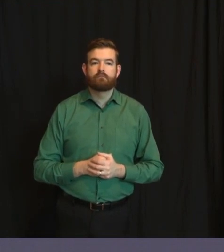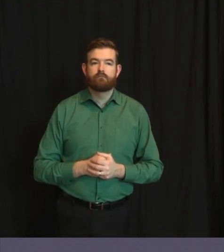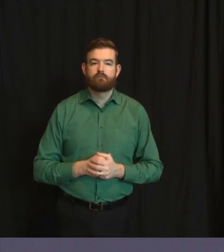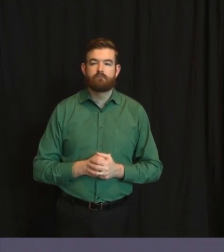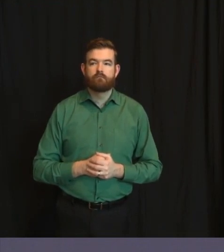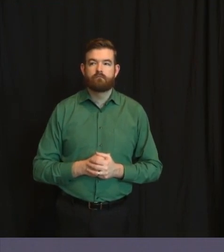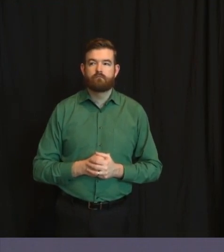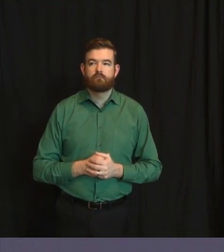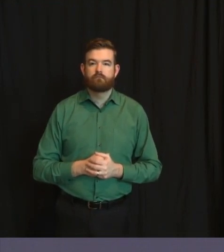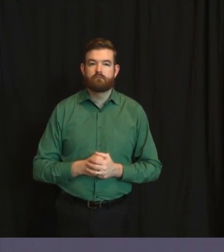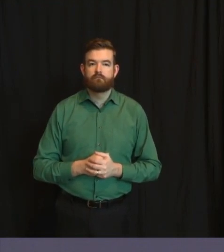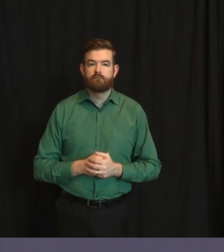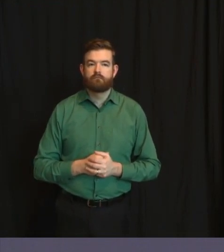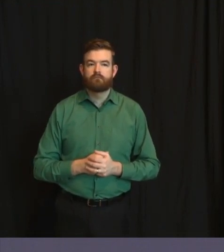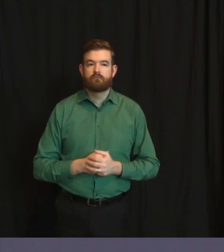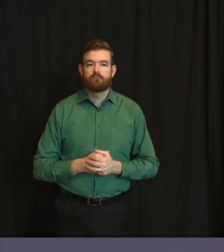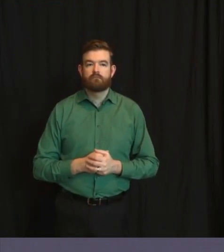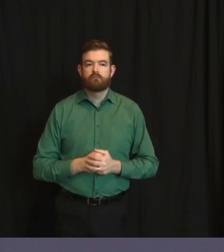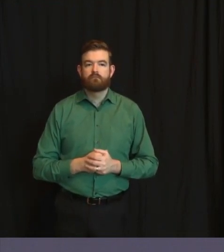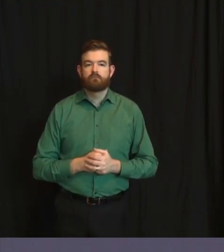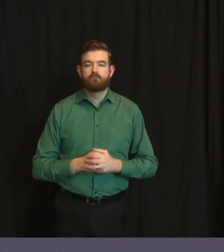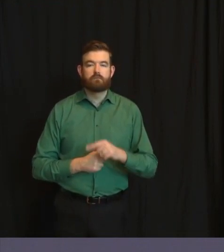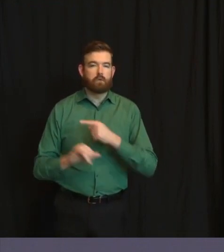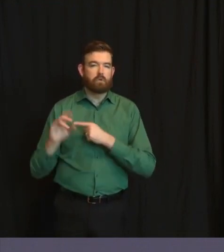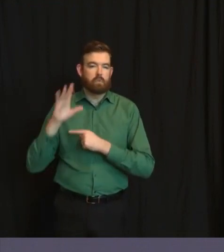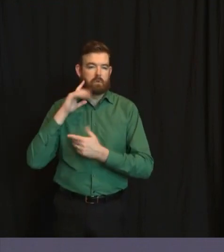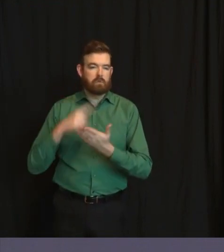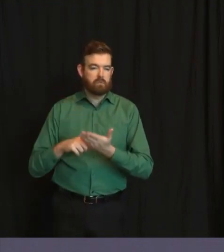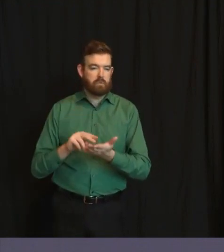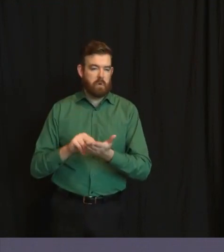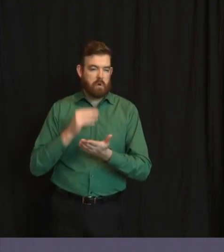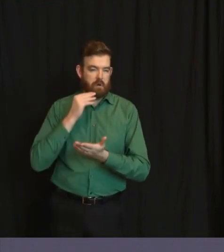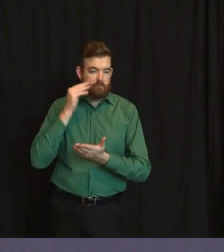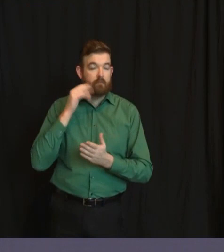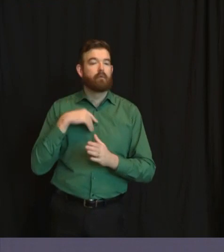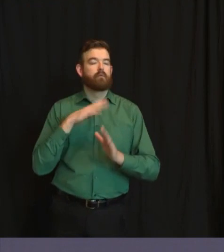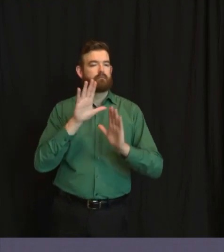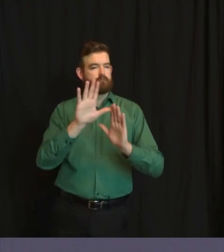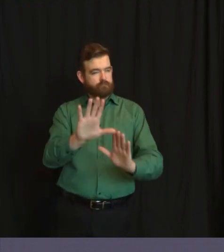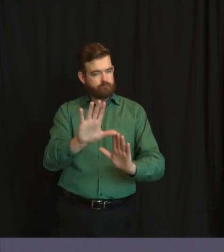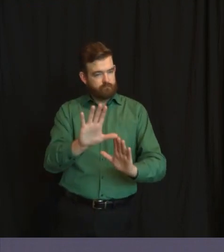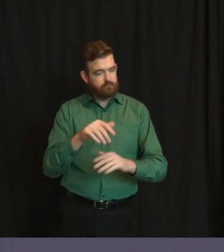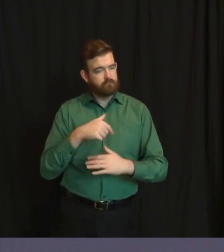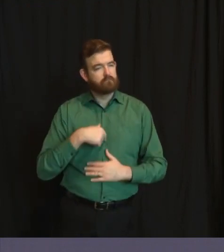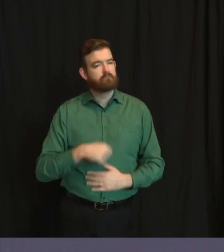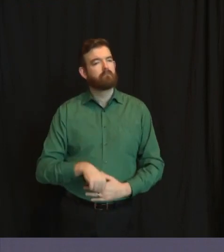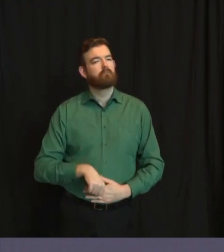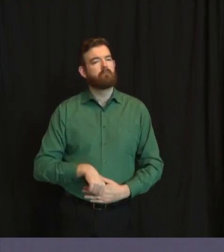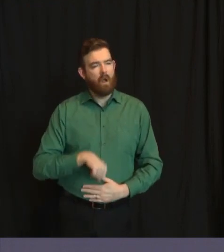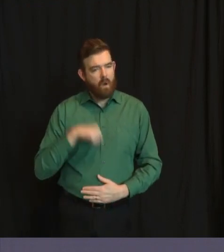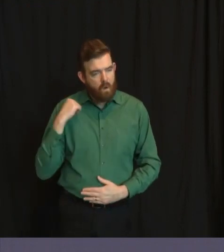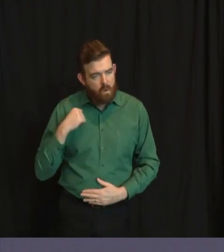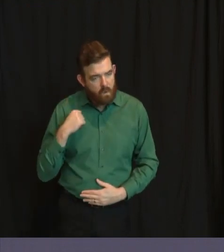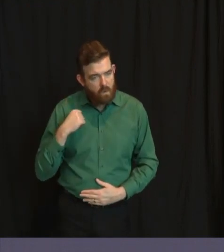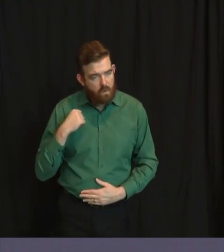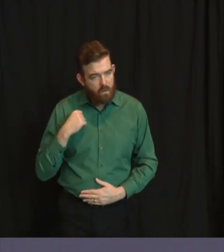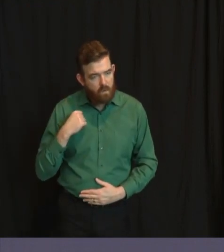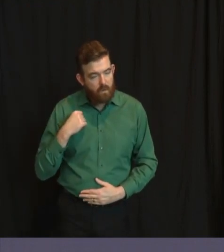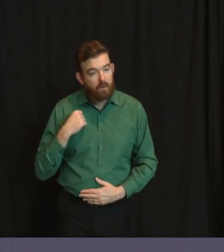long-term care facilities. Number one, I don't see any. And by the way, I'm proud. If you go up right till the front end of